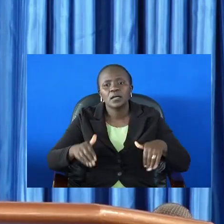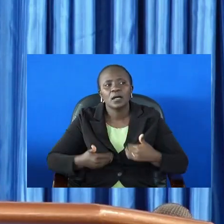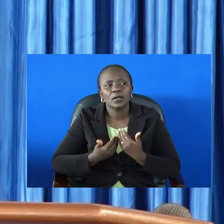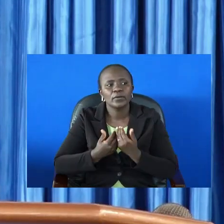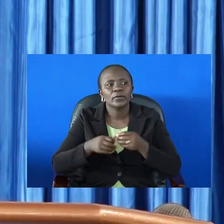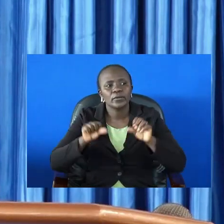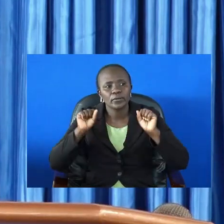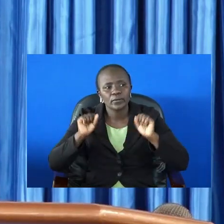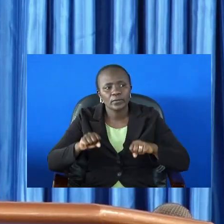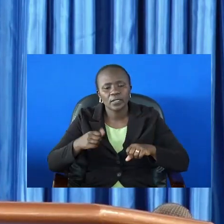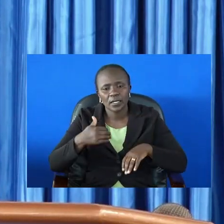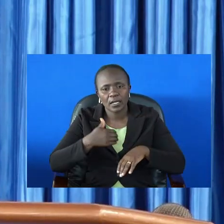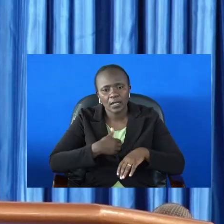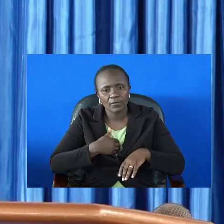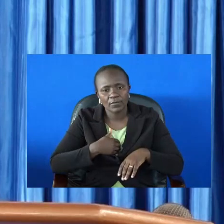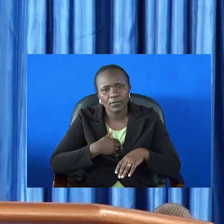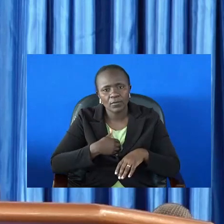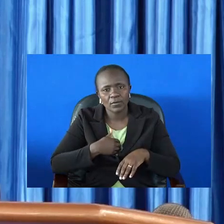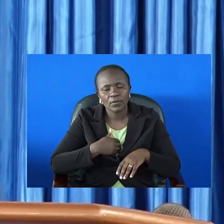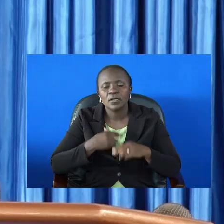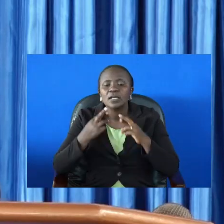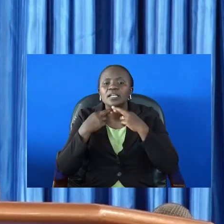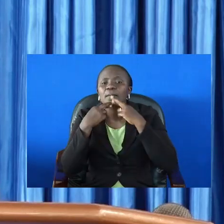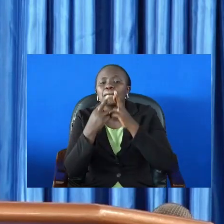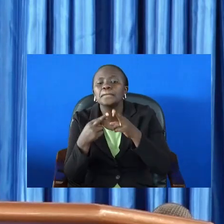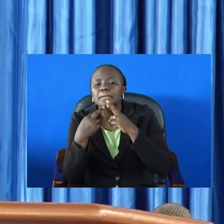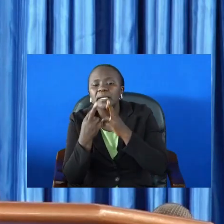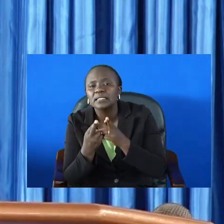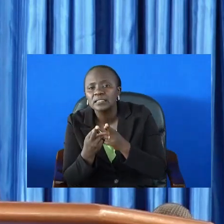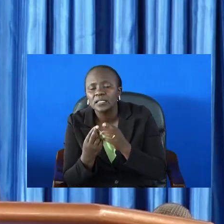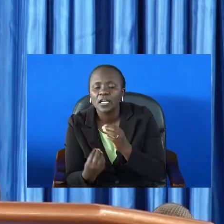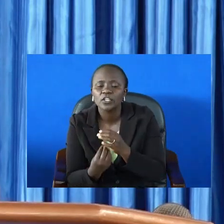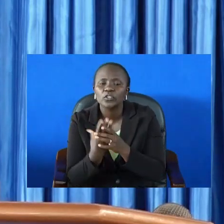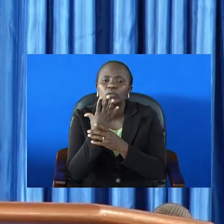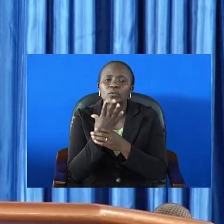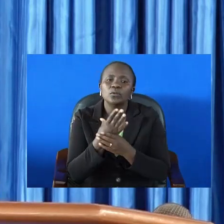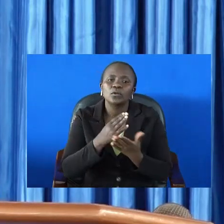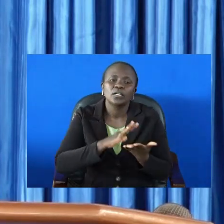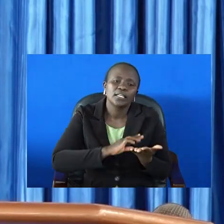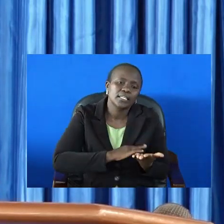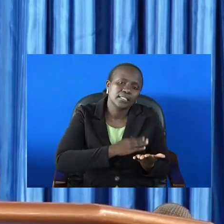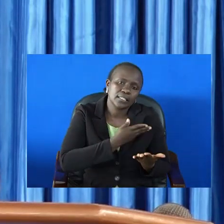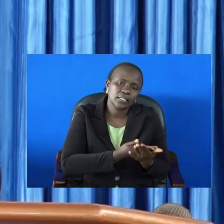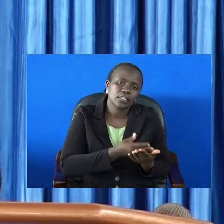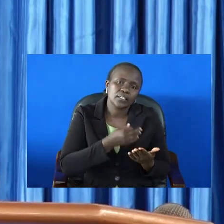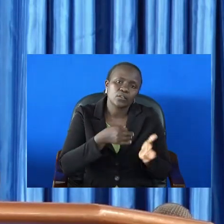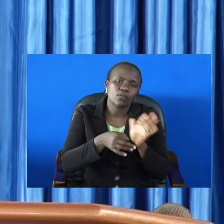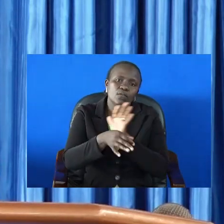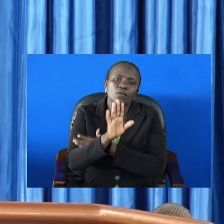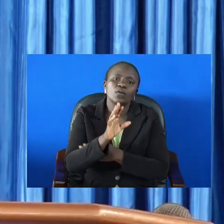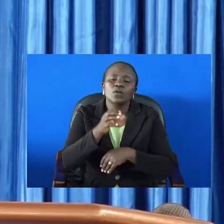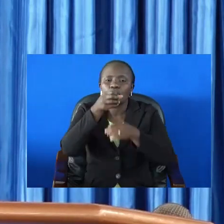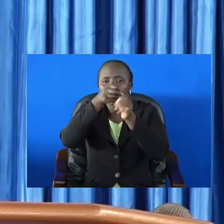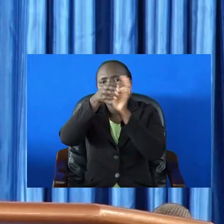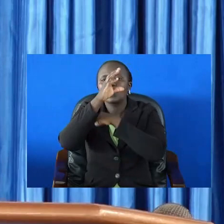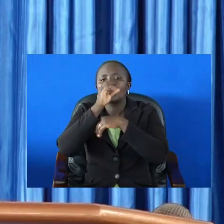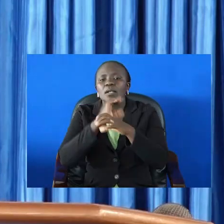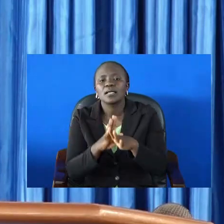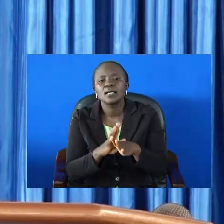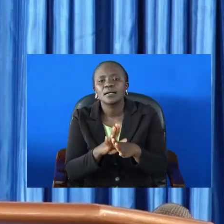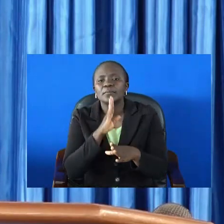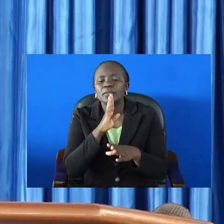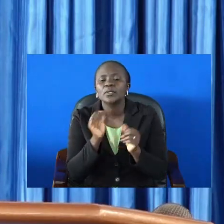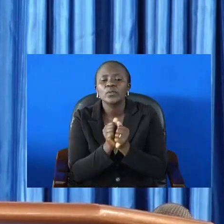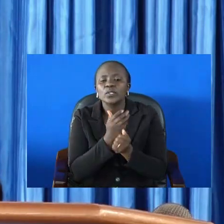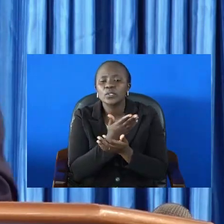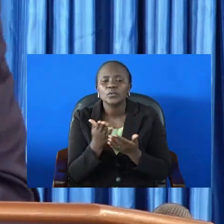can have your repentance and grow in the grace and favor of God. God bless you and be with